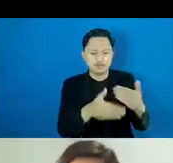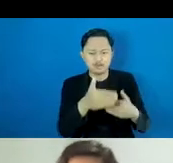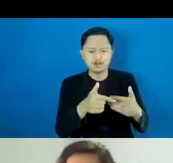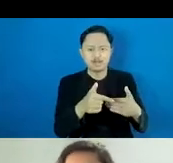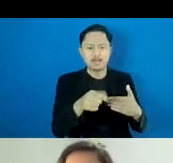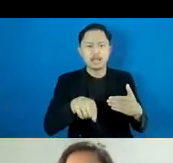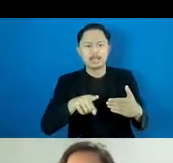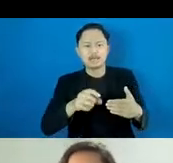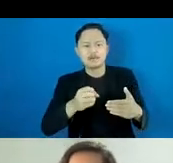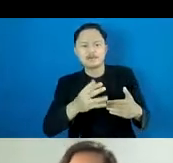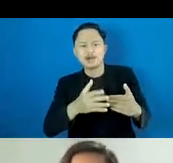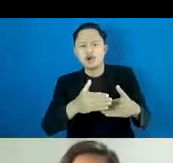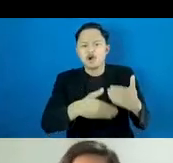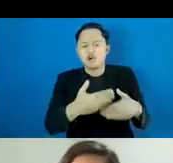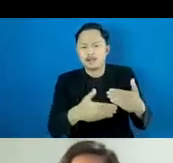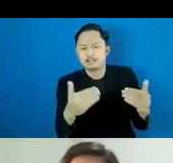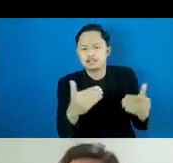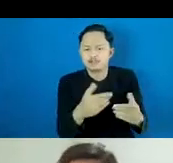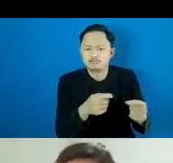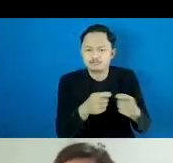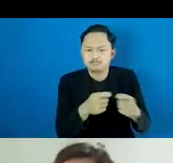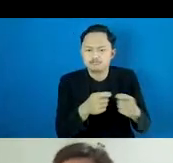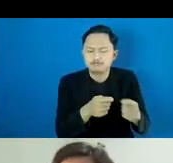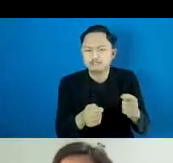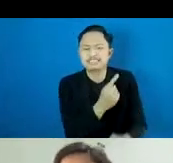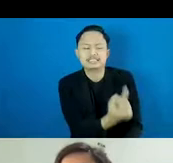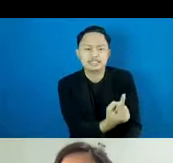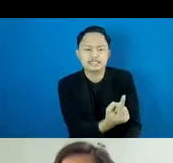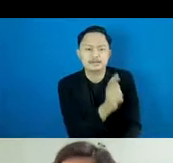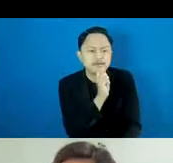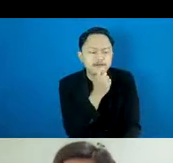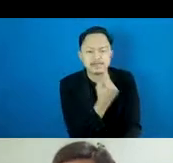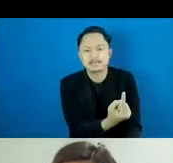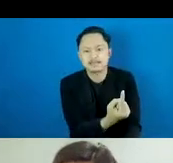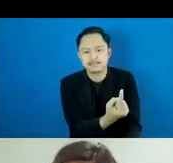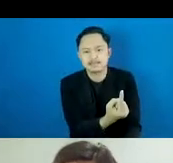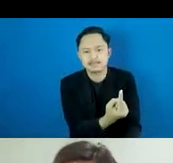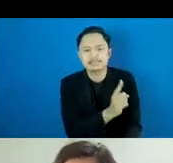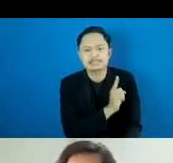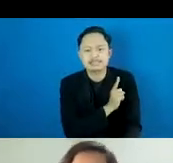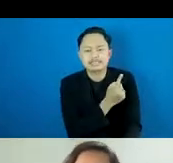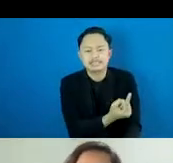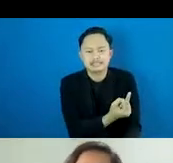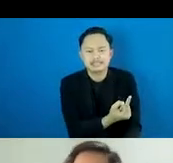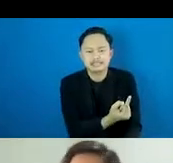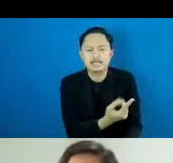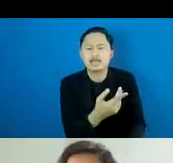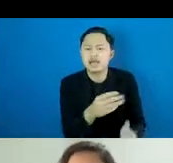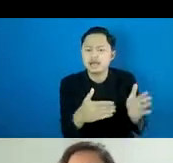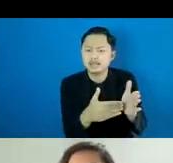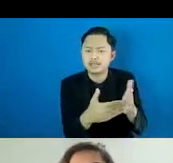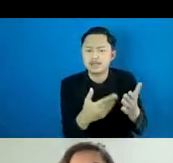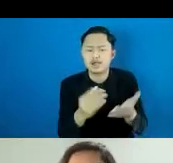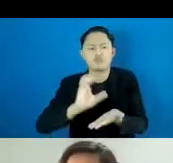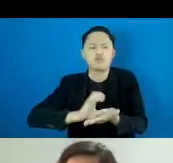private operator, most it can be that it has difficulties to access capital. It can